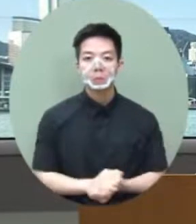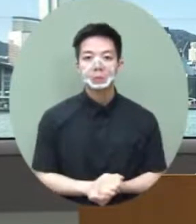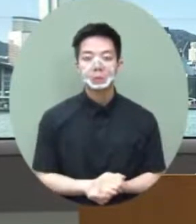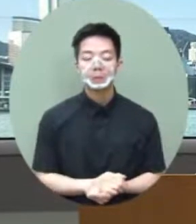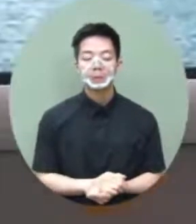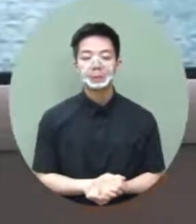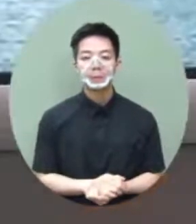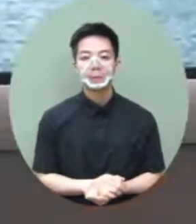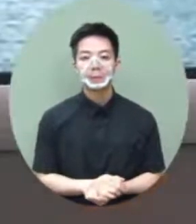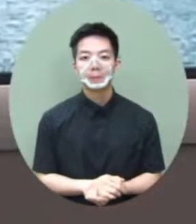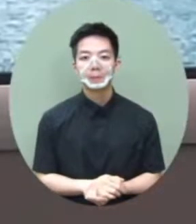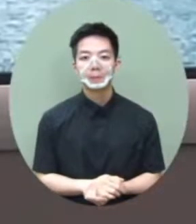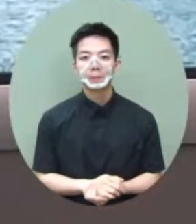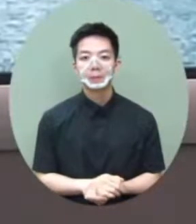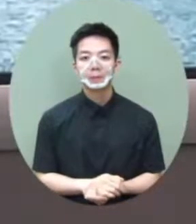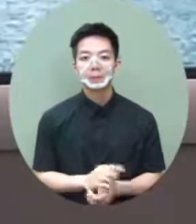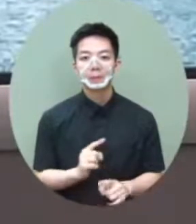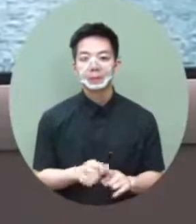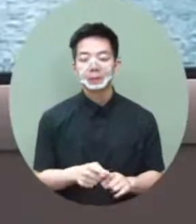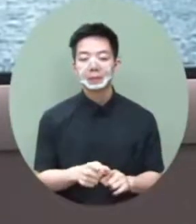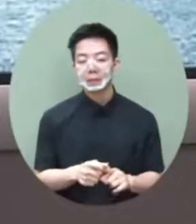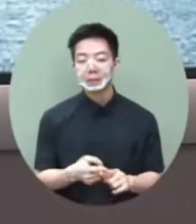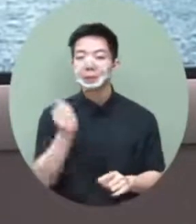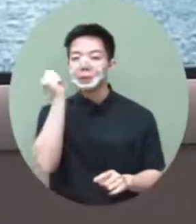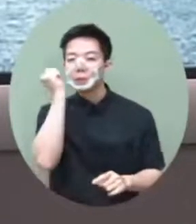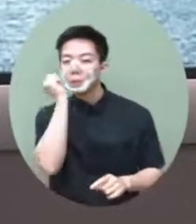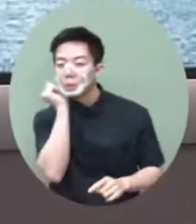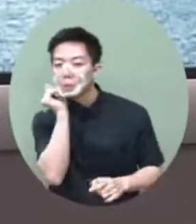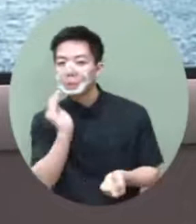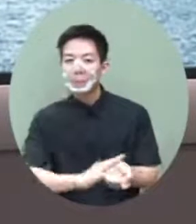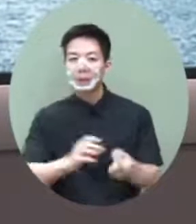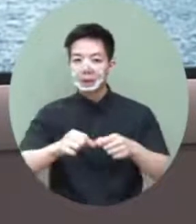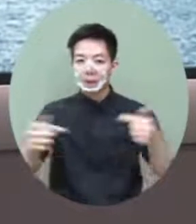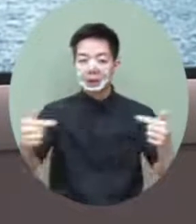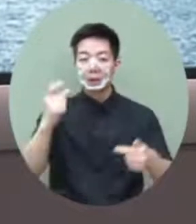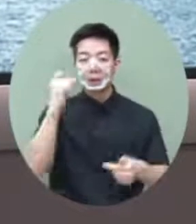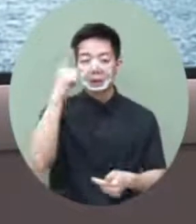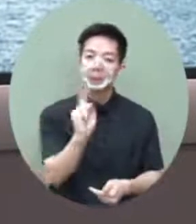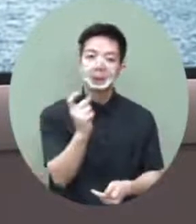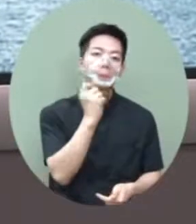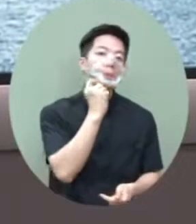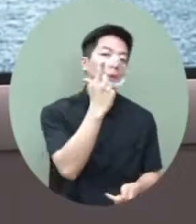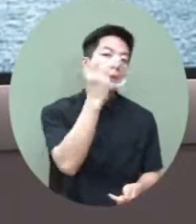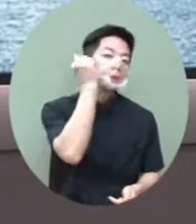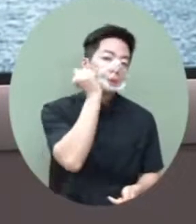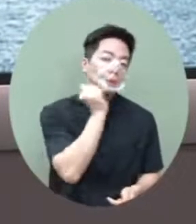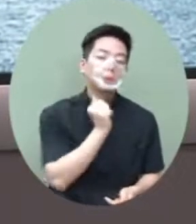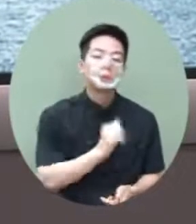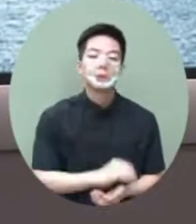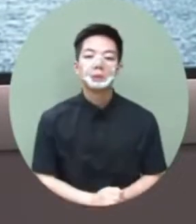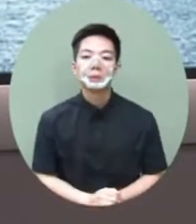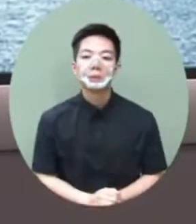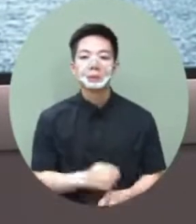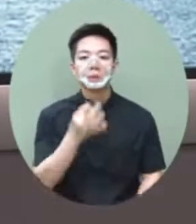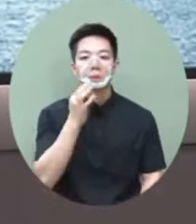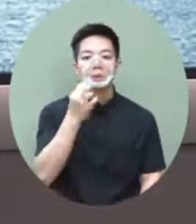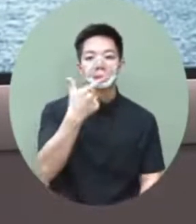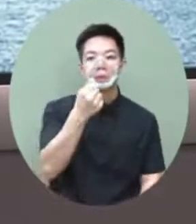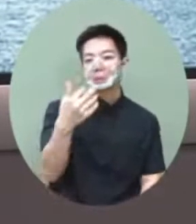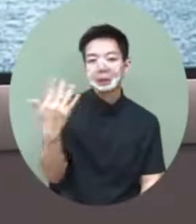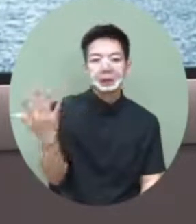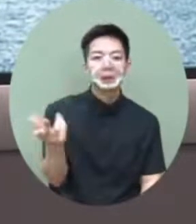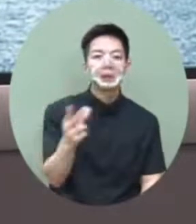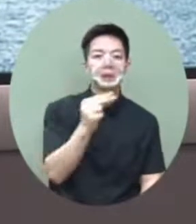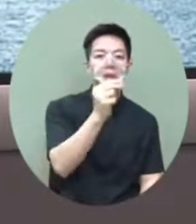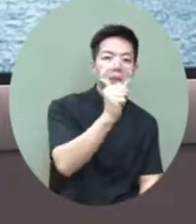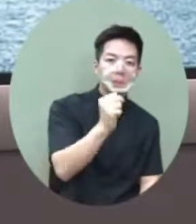As we understand, since the start of the fifth wave of the epidemic, we have been receiving more elderly patients.